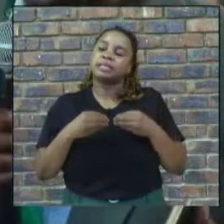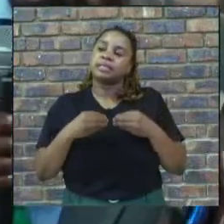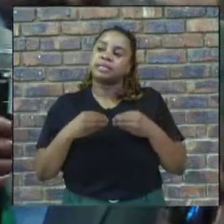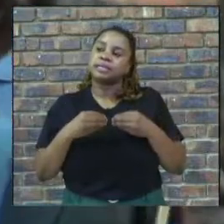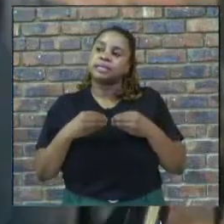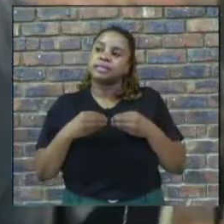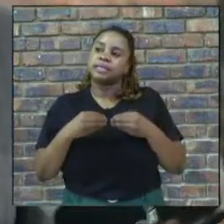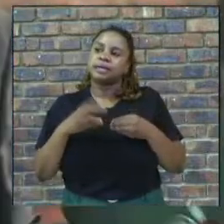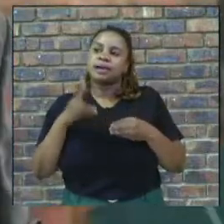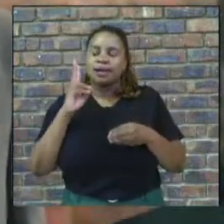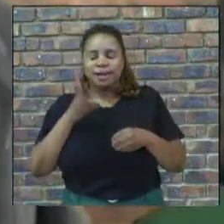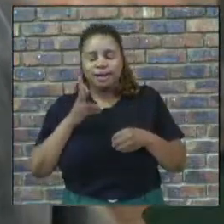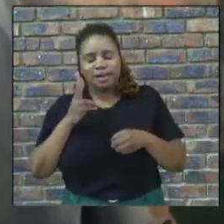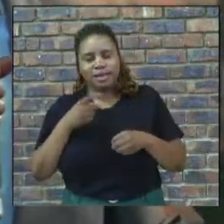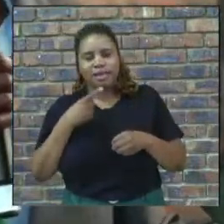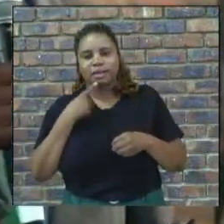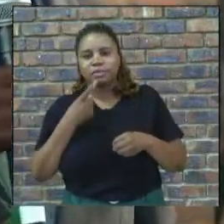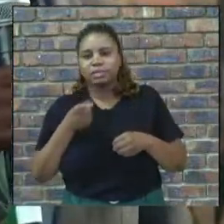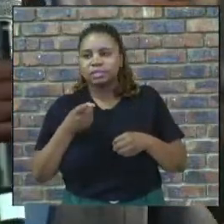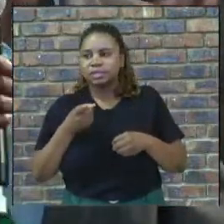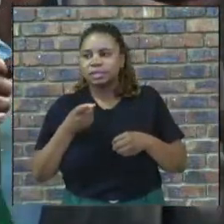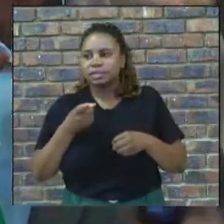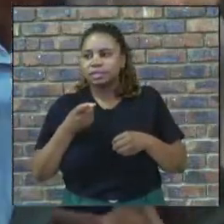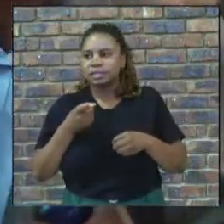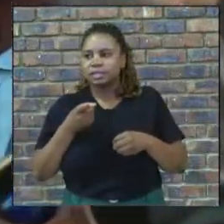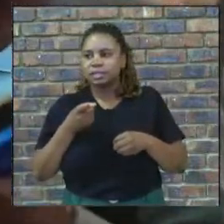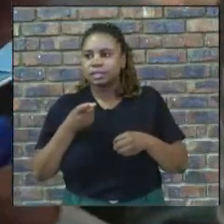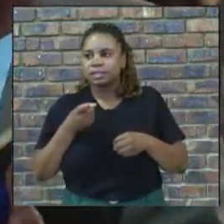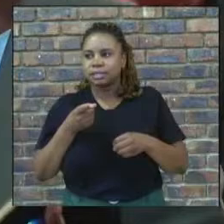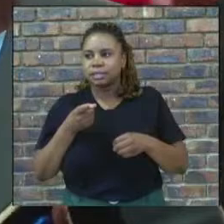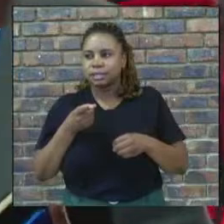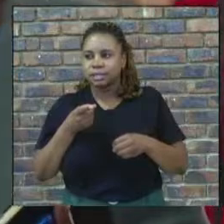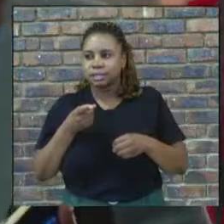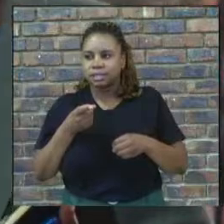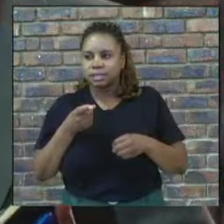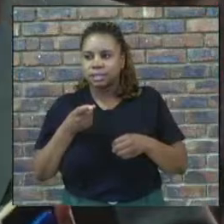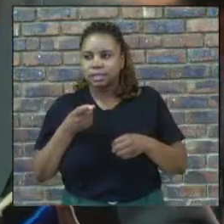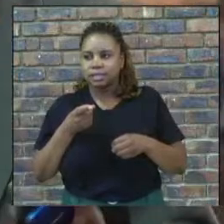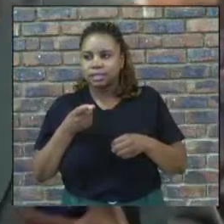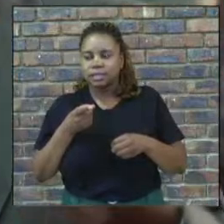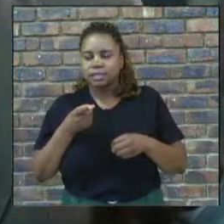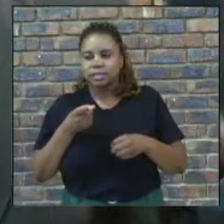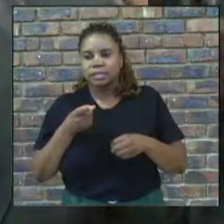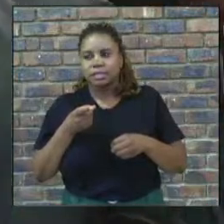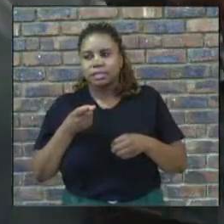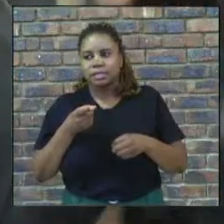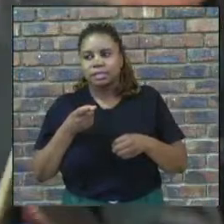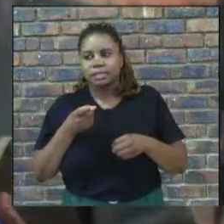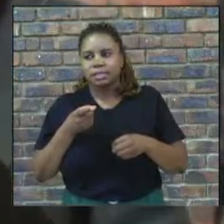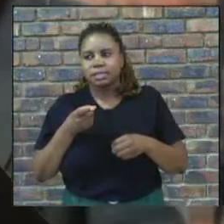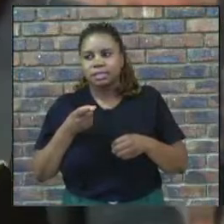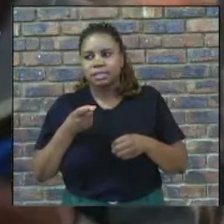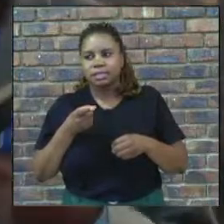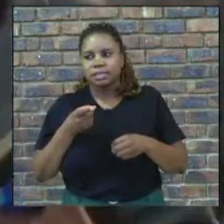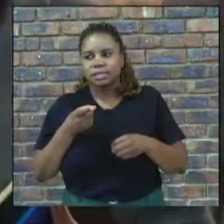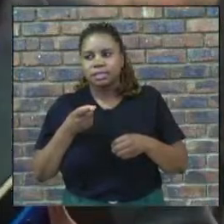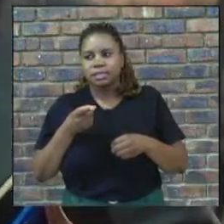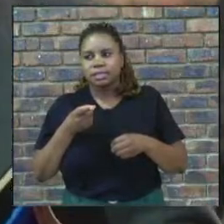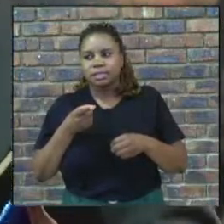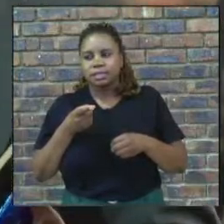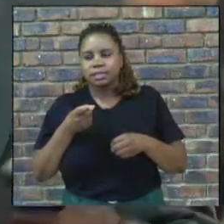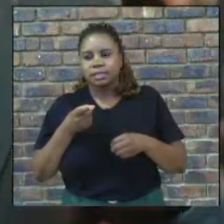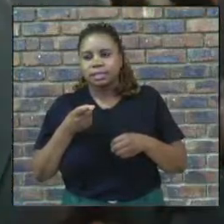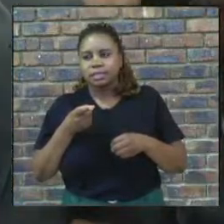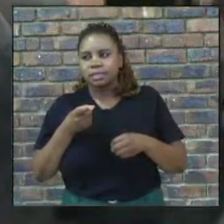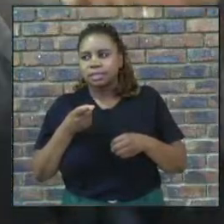I will say to you who are sent to tell us this good news, it's like a Bible story.